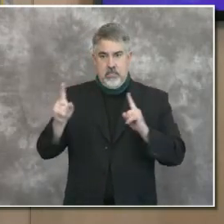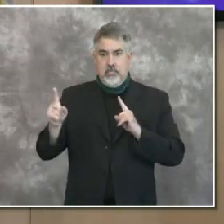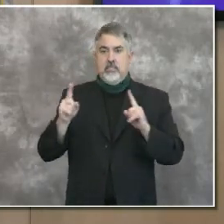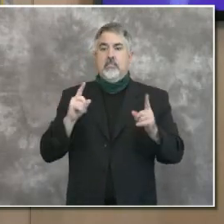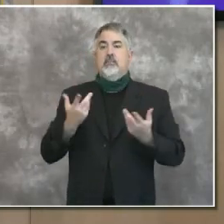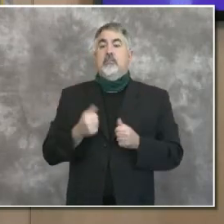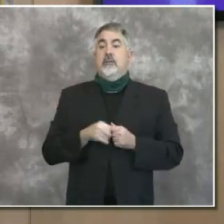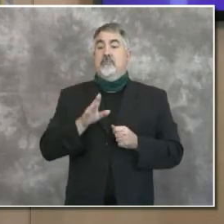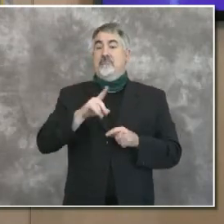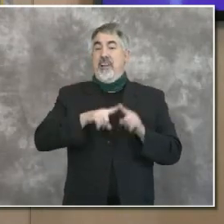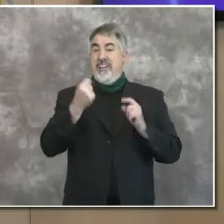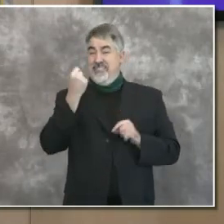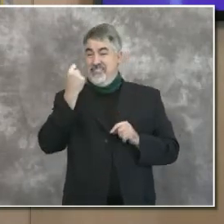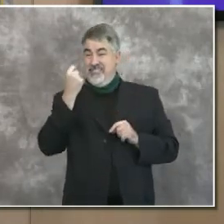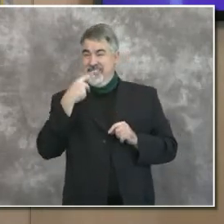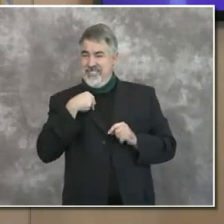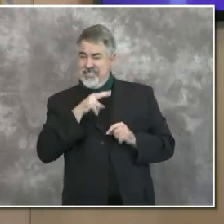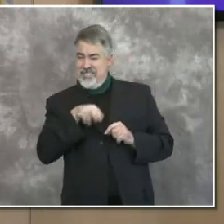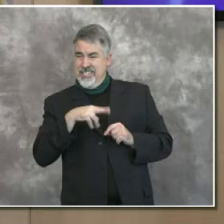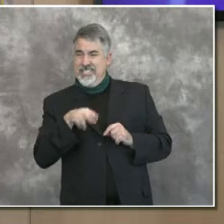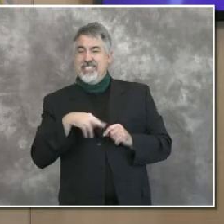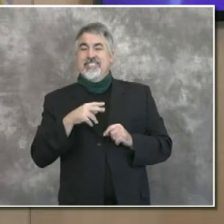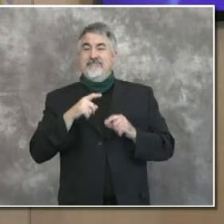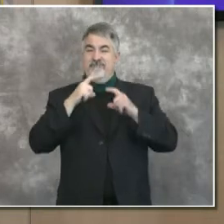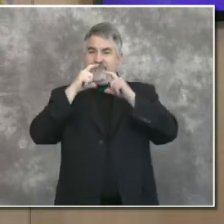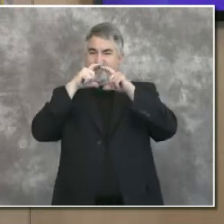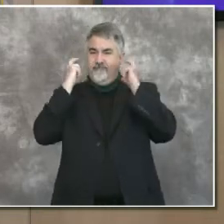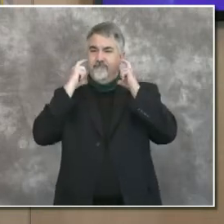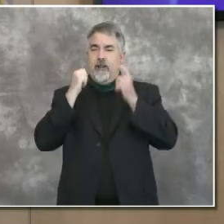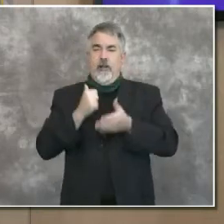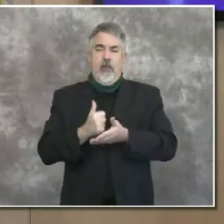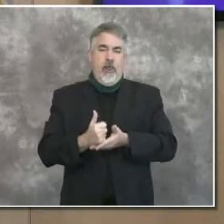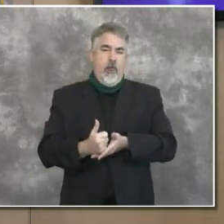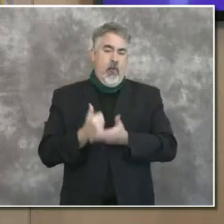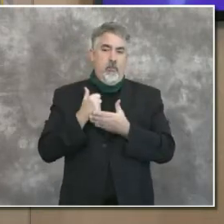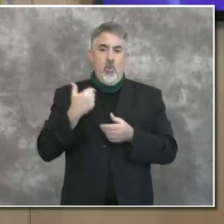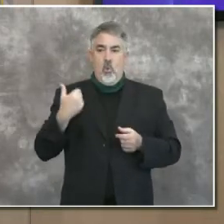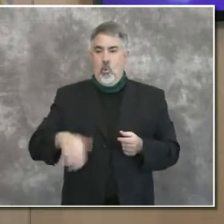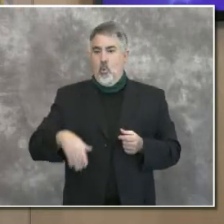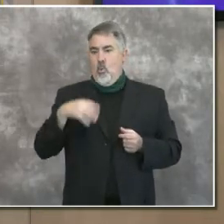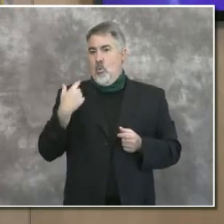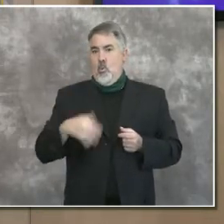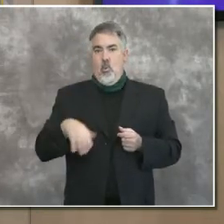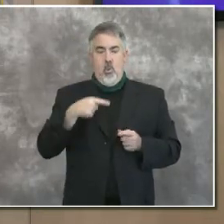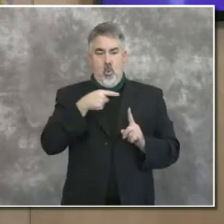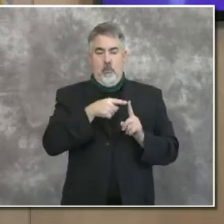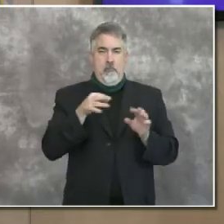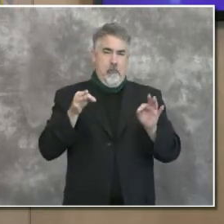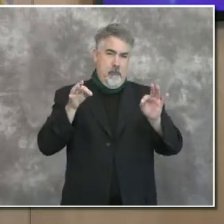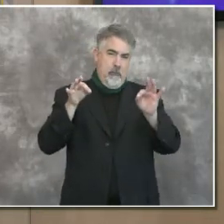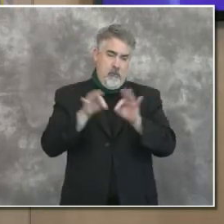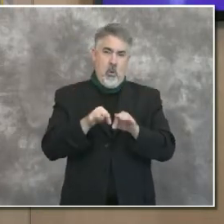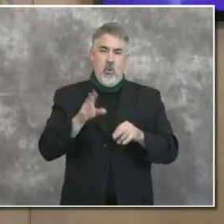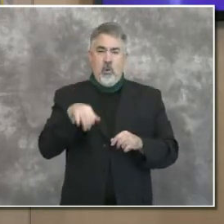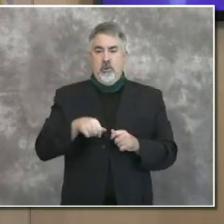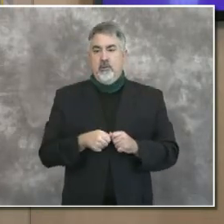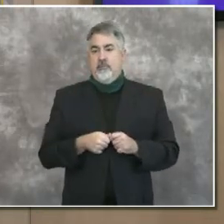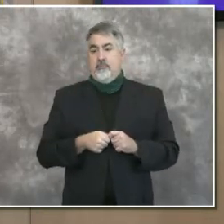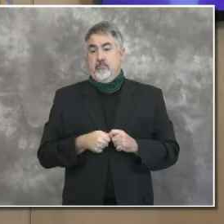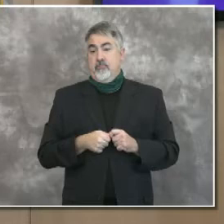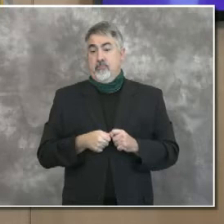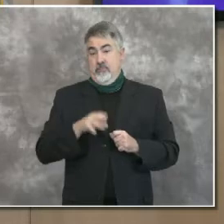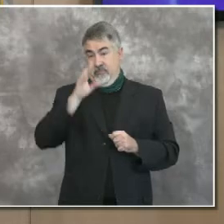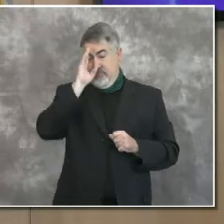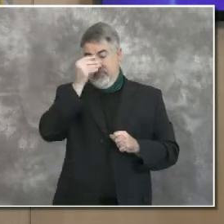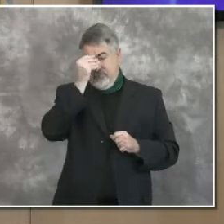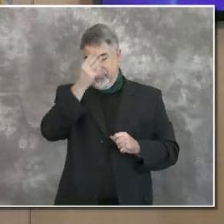submit that face coverings fit into that category. I also want to remind folks that as